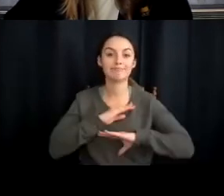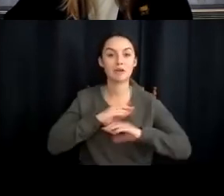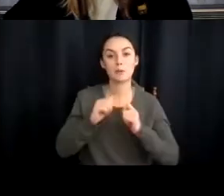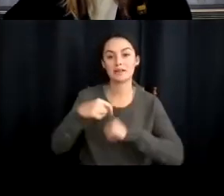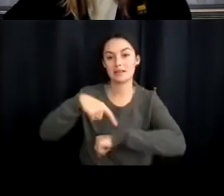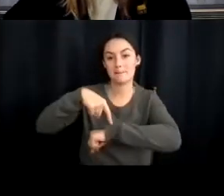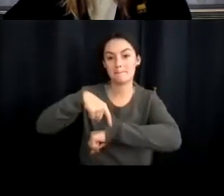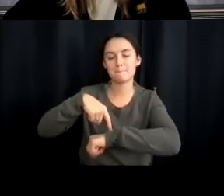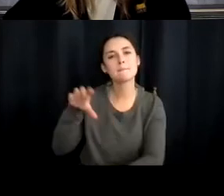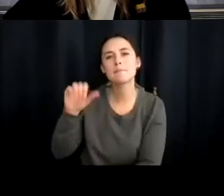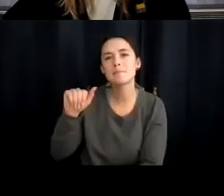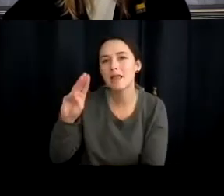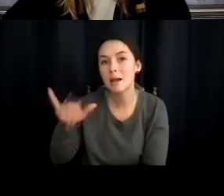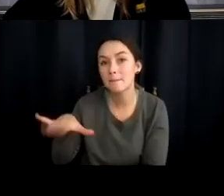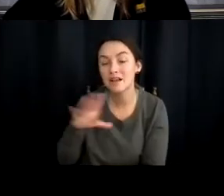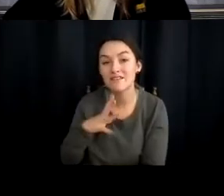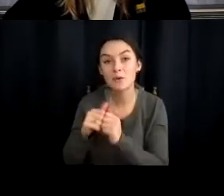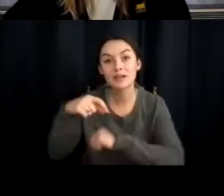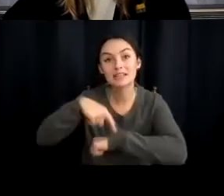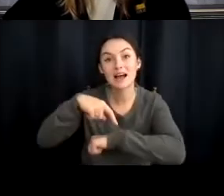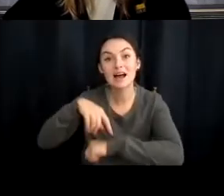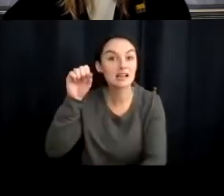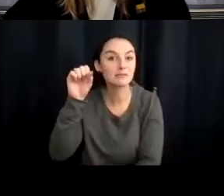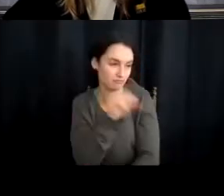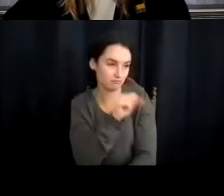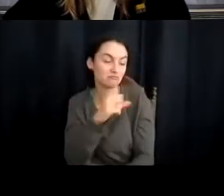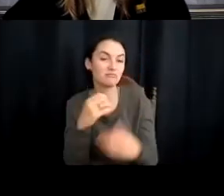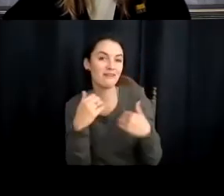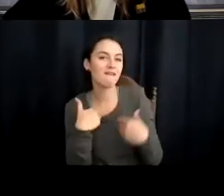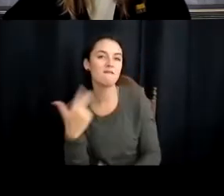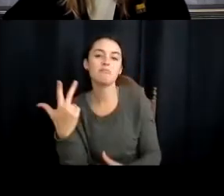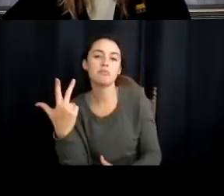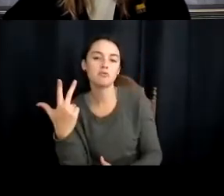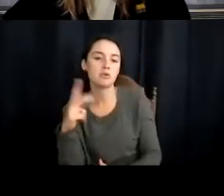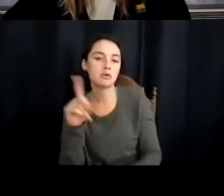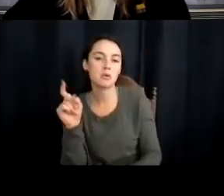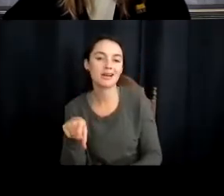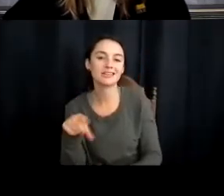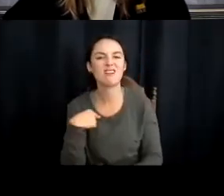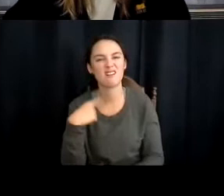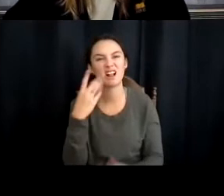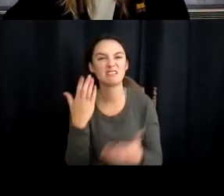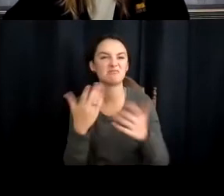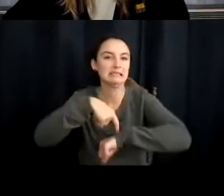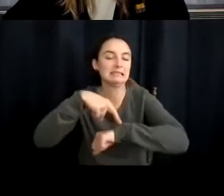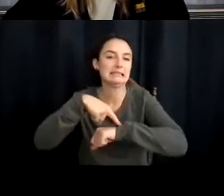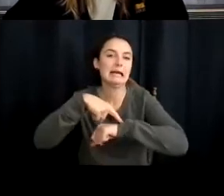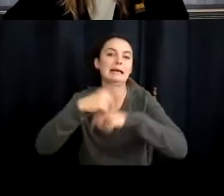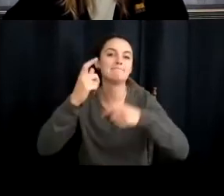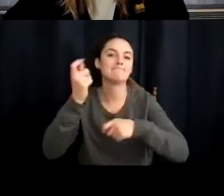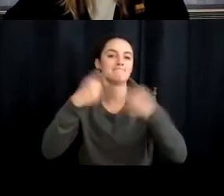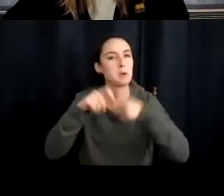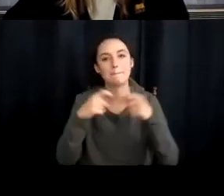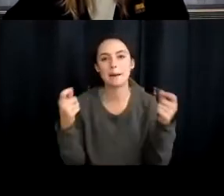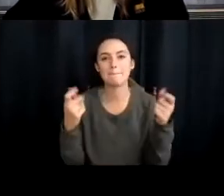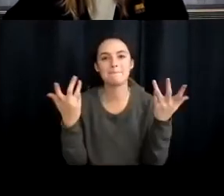time? Yeah, we can take a couple, these 3 questions, and then we'll probably need to wrap it up. All right, sounds good. Well,